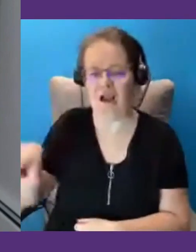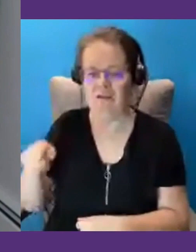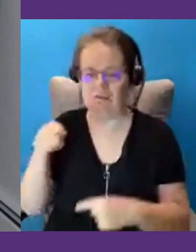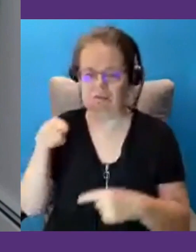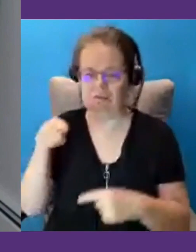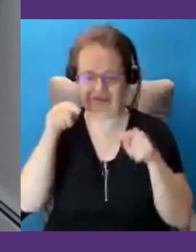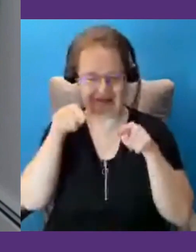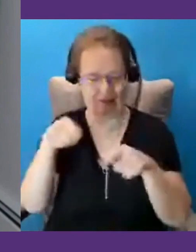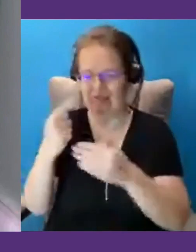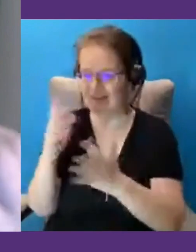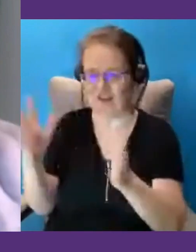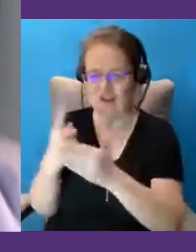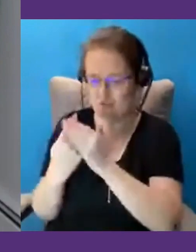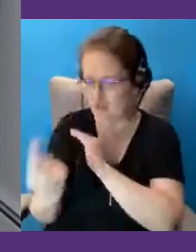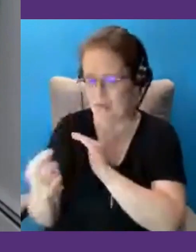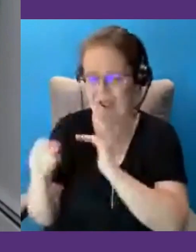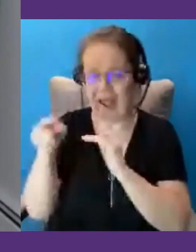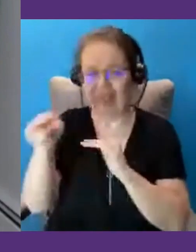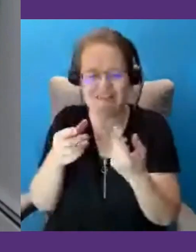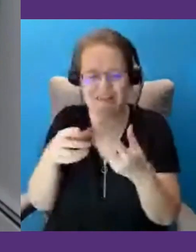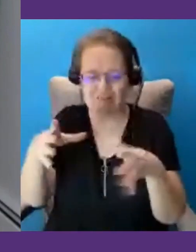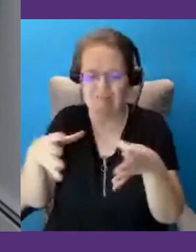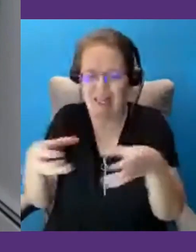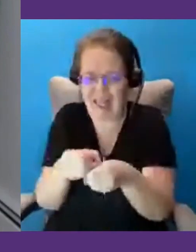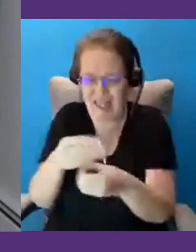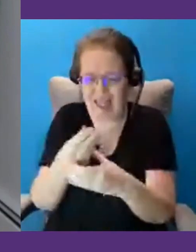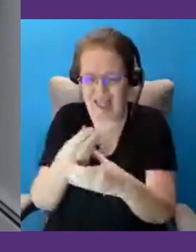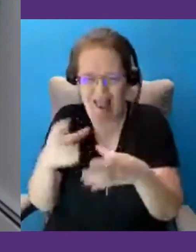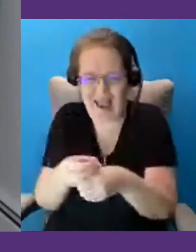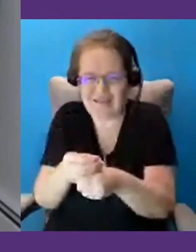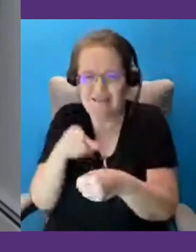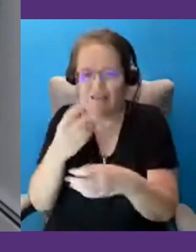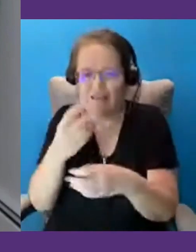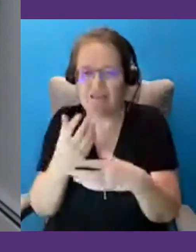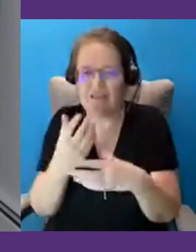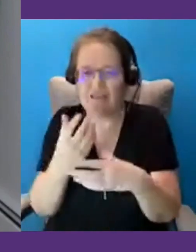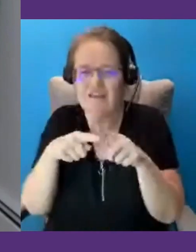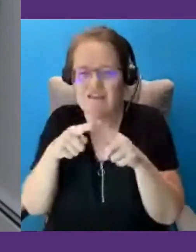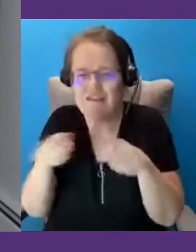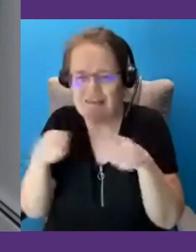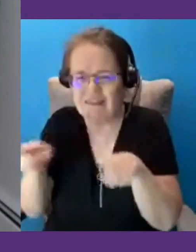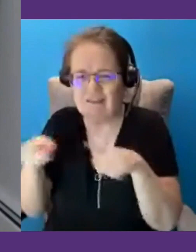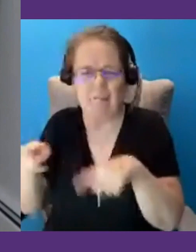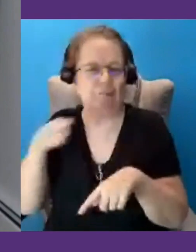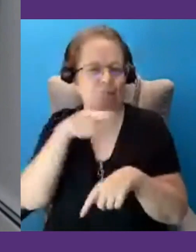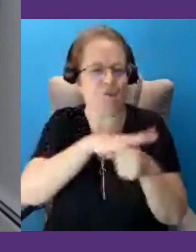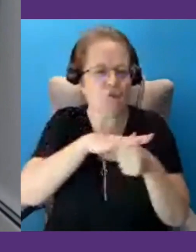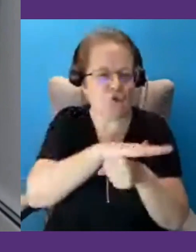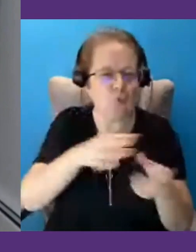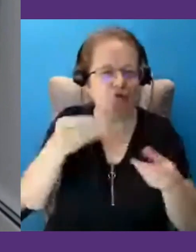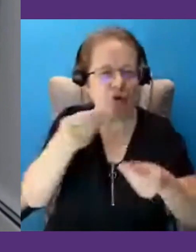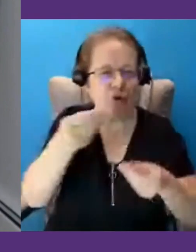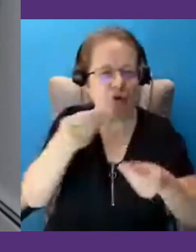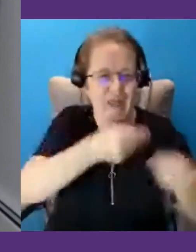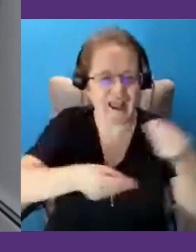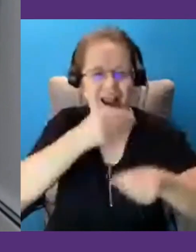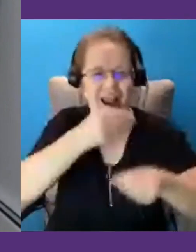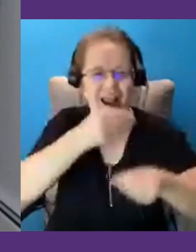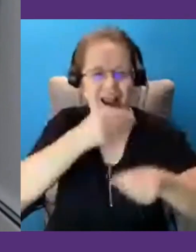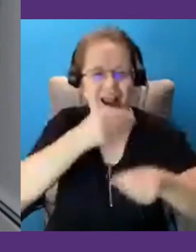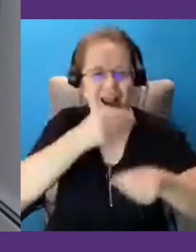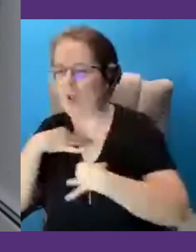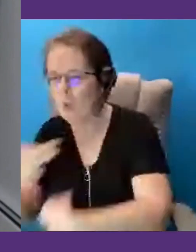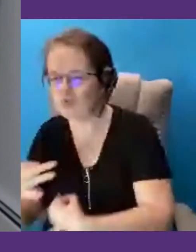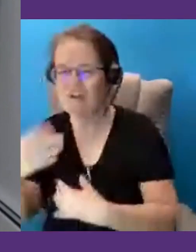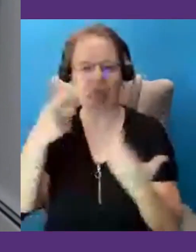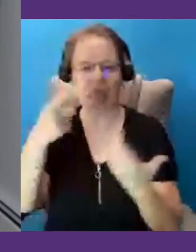essence of diversity. It runs across race, ethnicity, gender, socioeconomics, sexual orientation, and so on. And the only